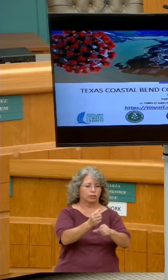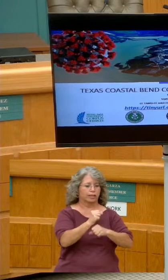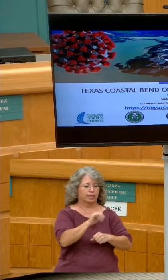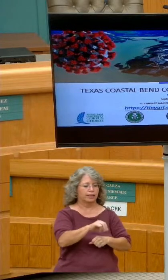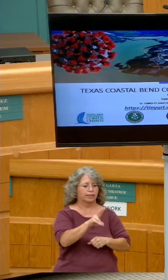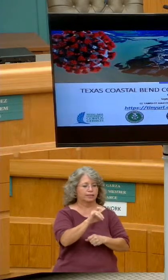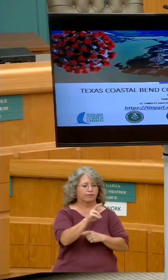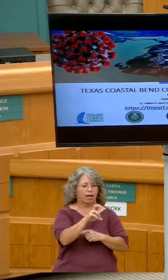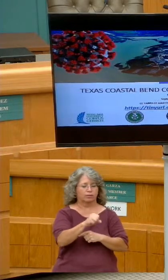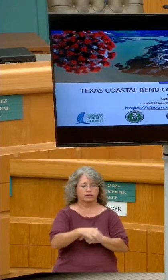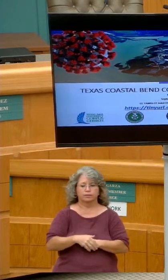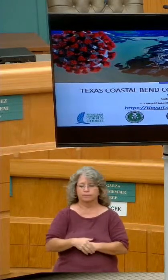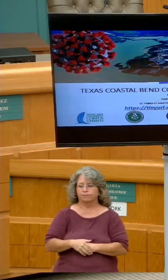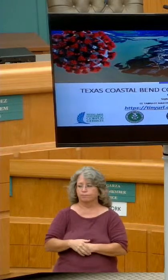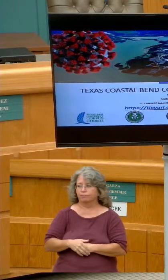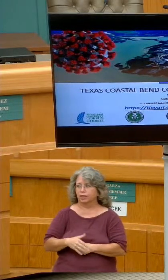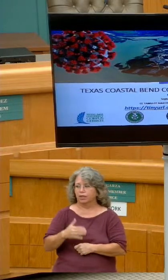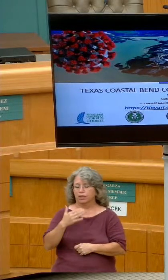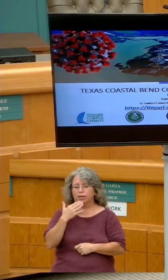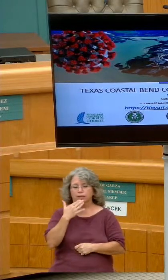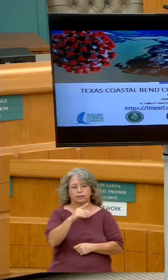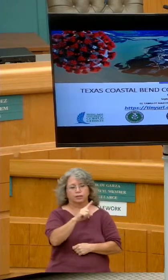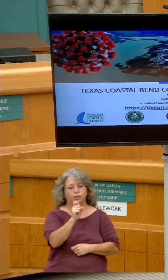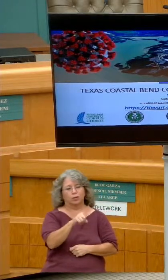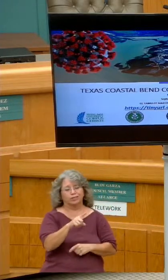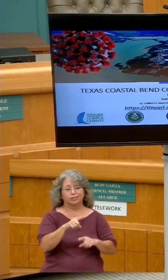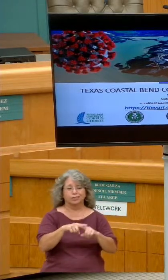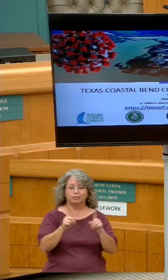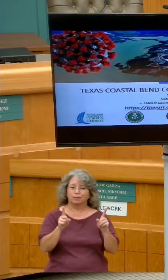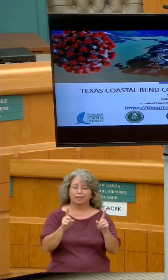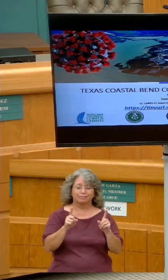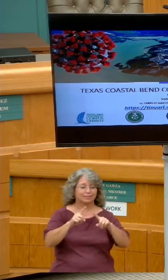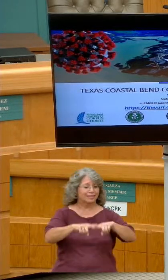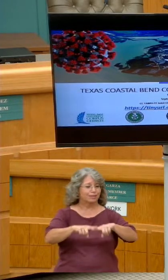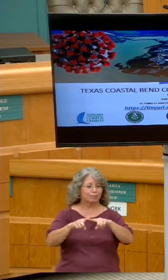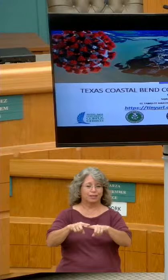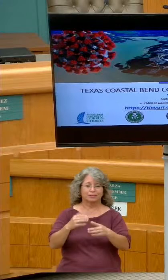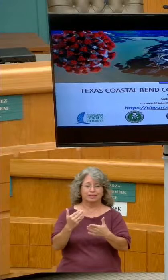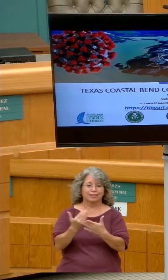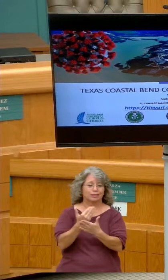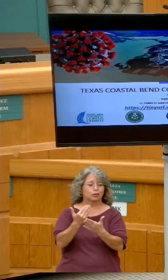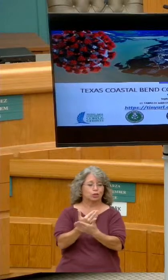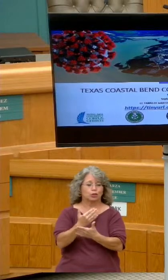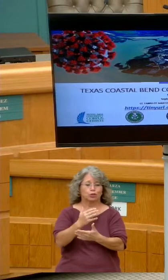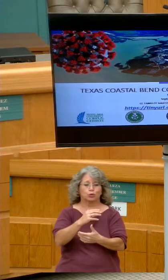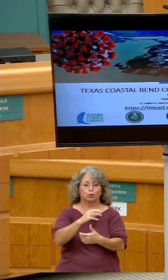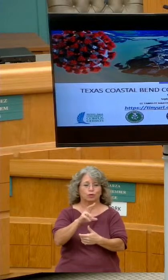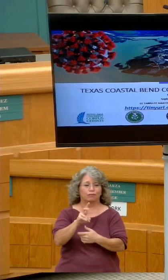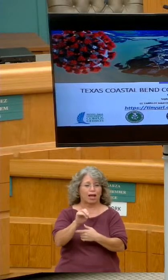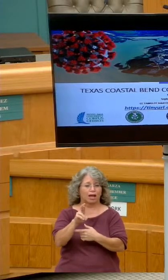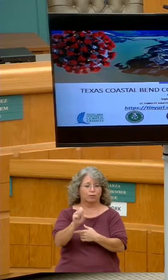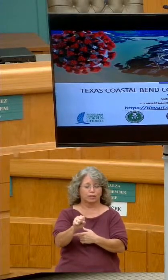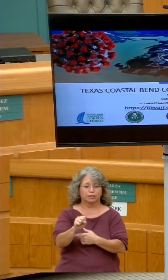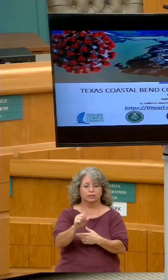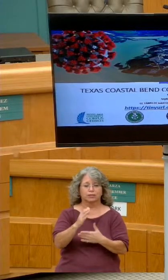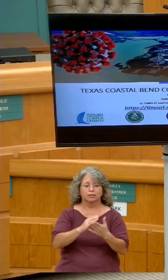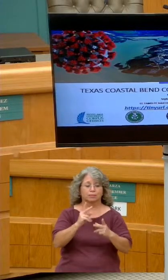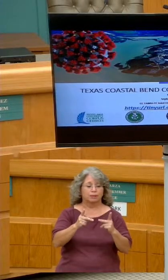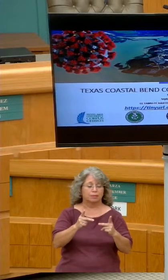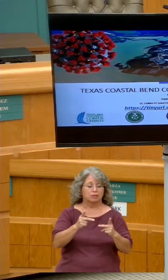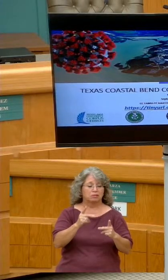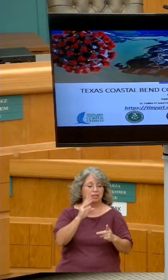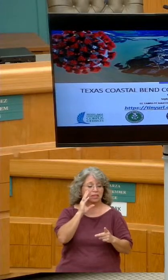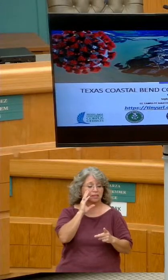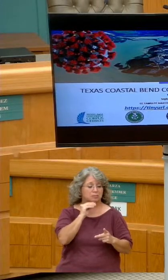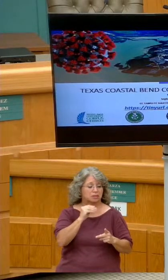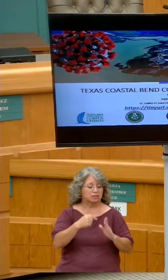Well, that's a great question, but it just depends. It's a novel virus, and so some people have it for one day. They